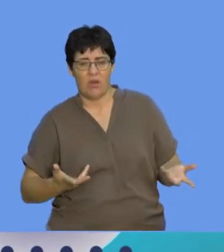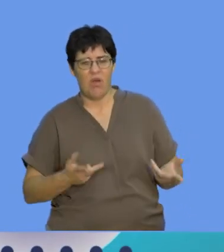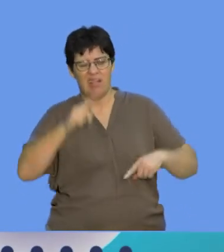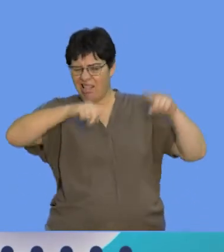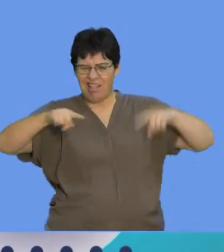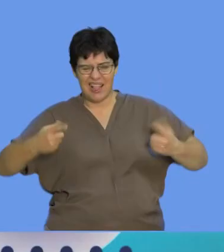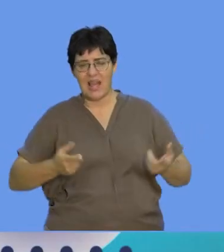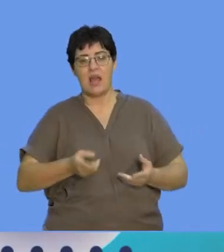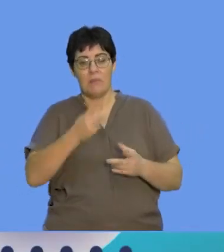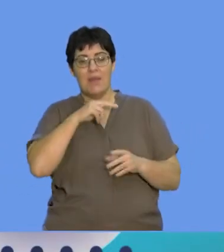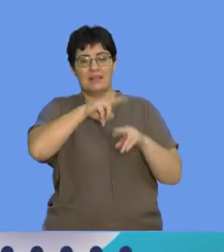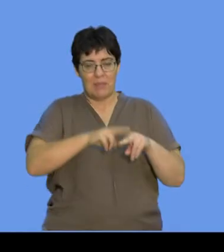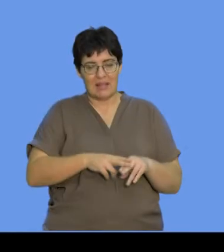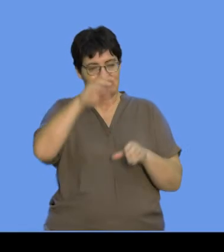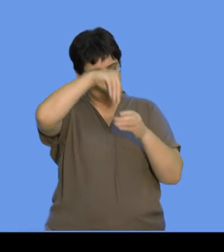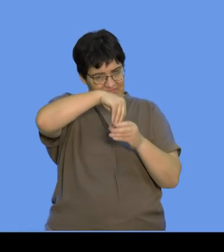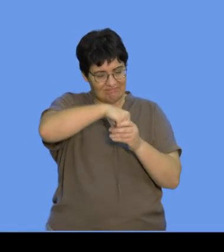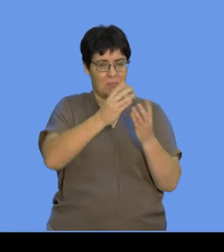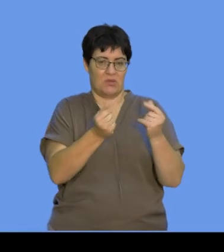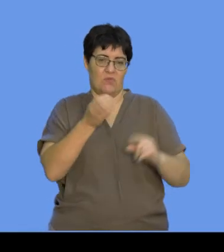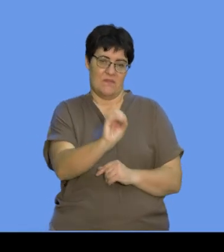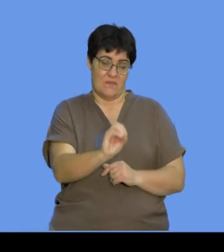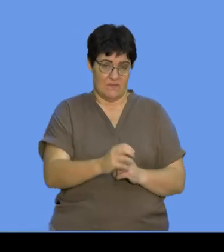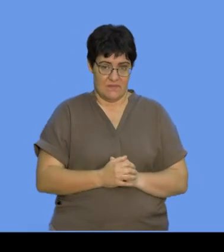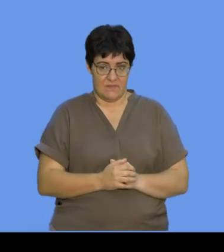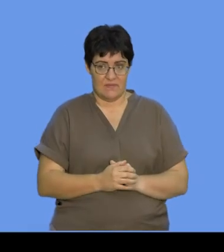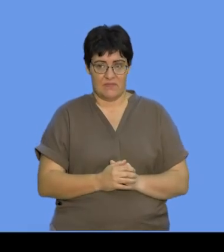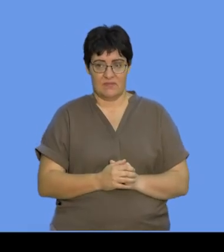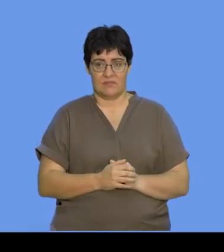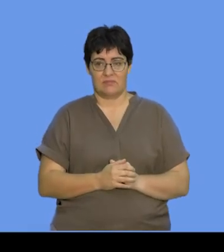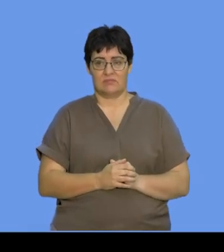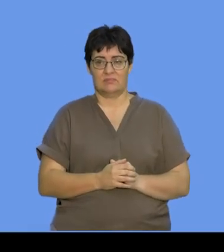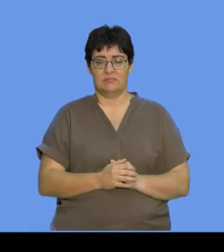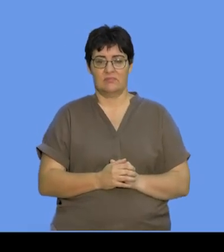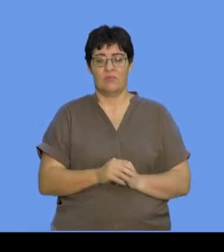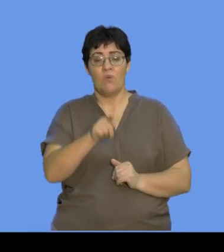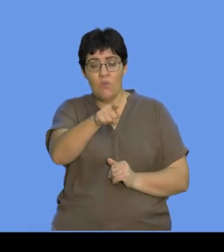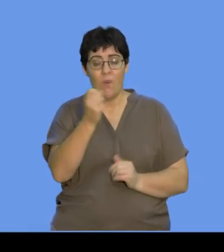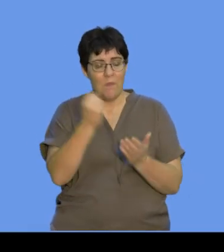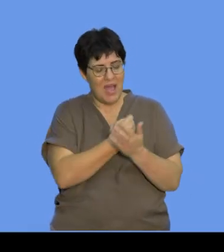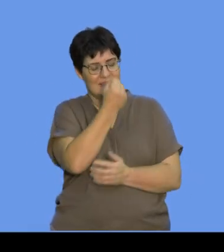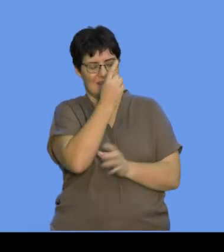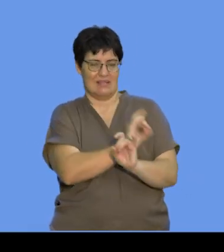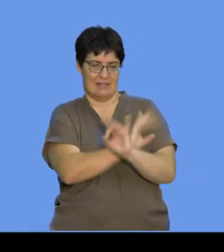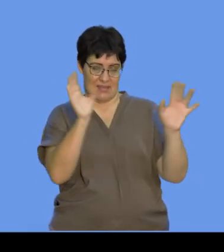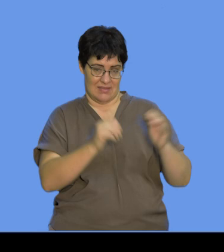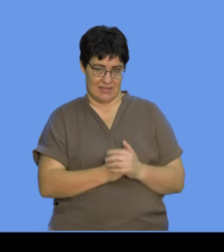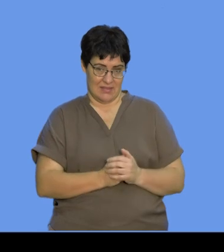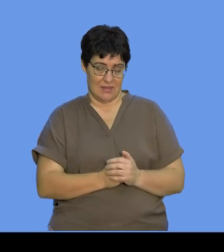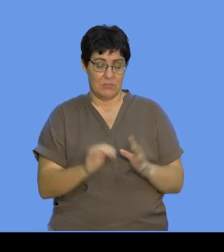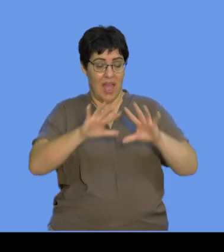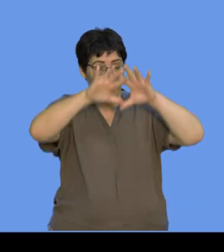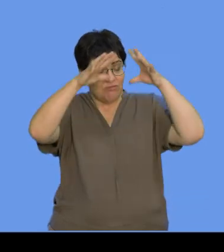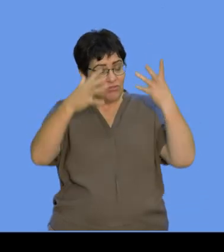of that particular material, right? So it's very, very important for us to understand that. But over and above, we are saying